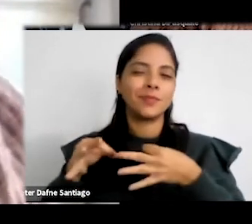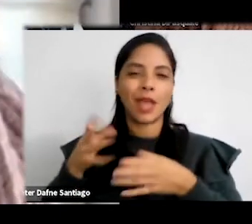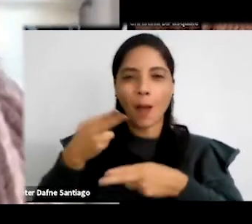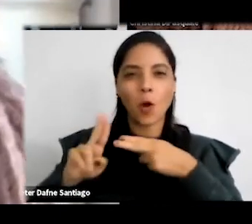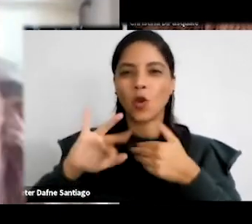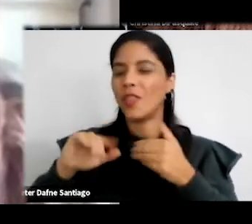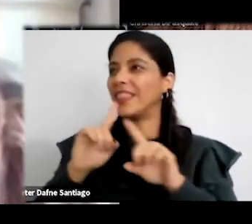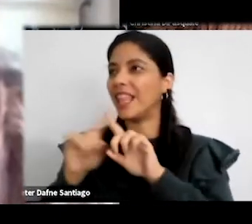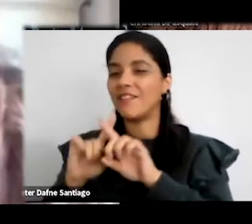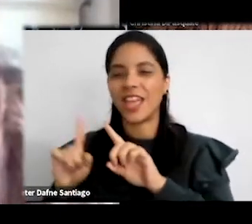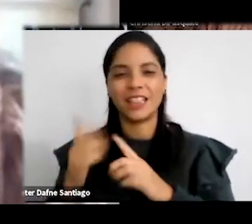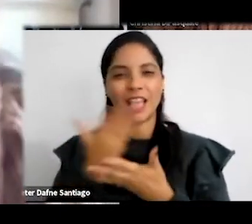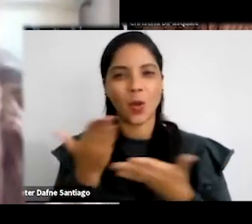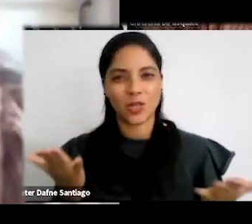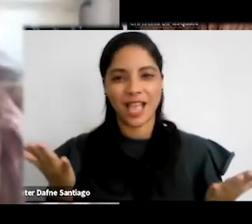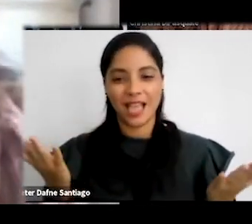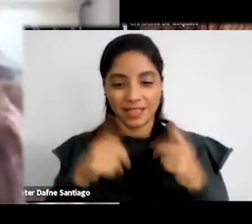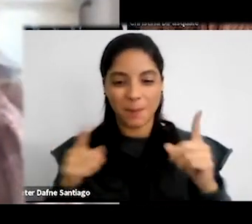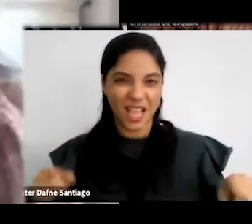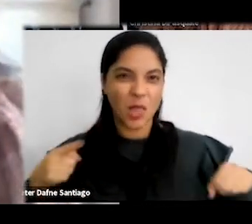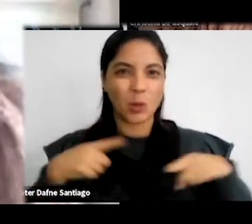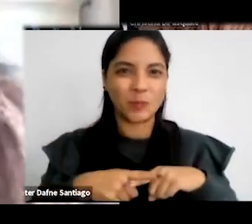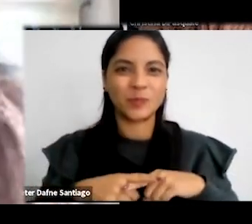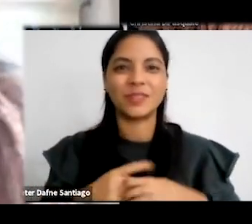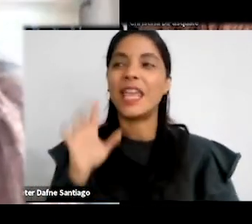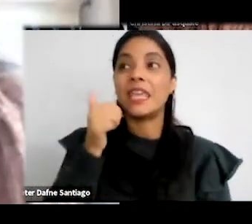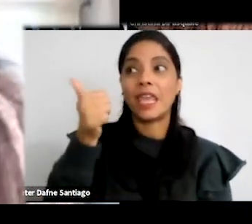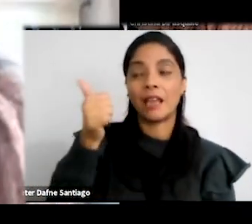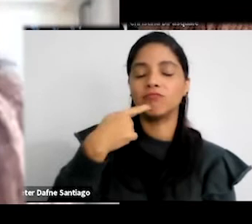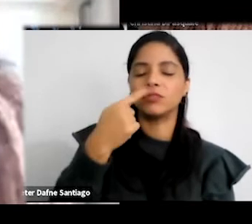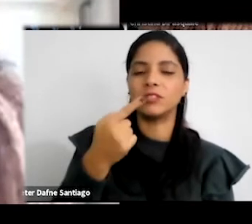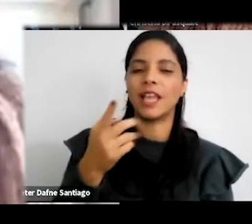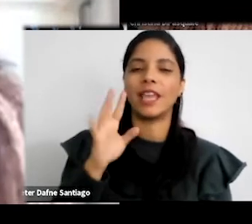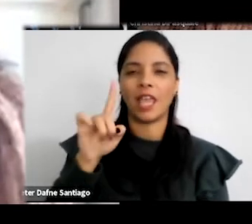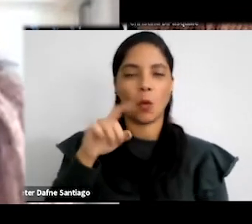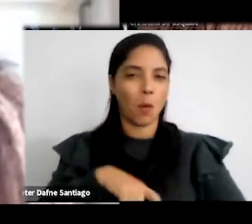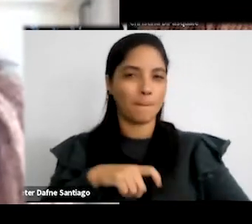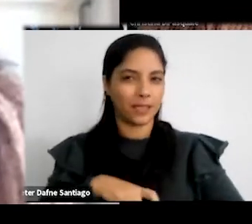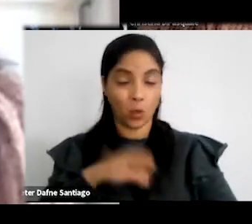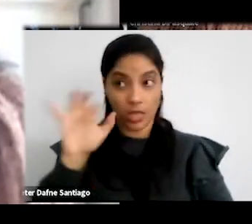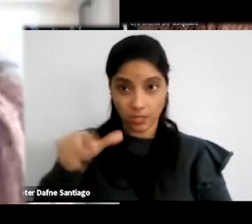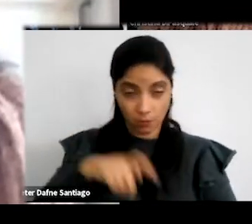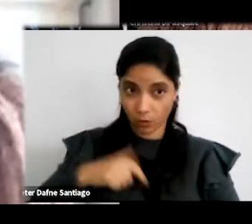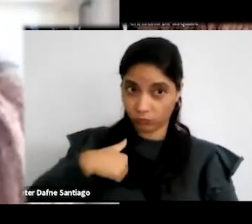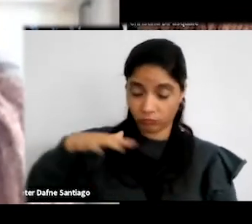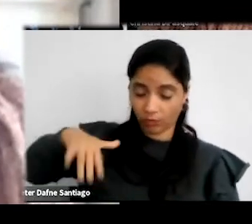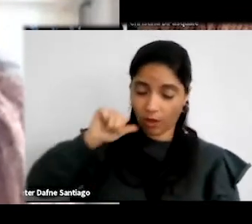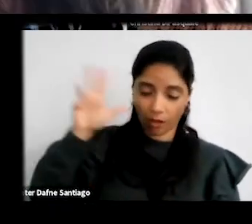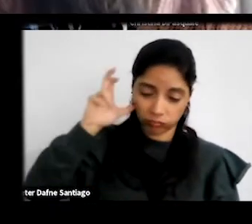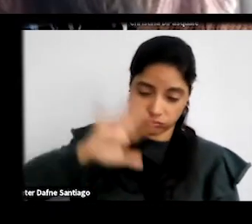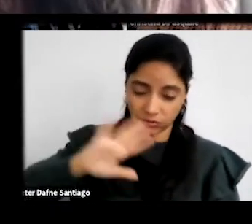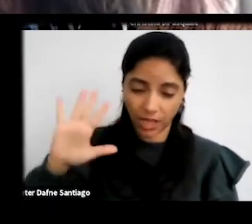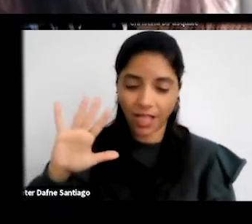of the series. And he mentioned an episode that at that point I had never heard of about the coup in